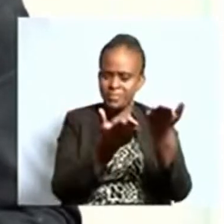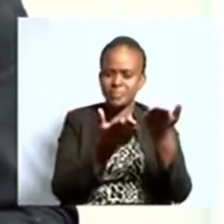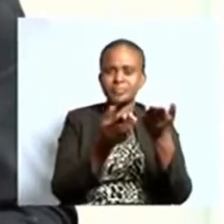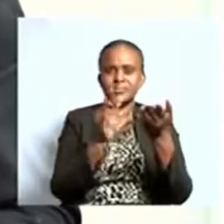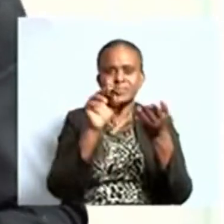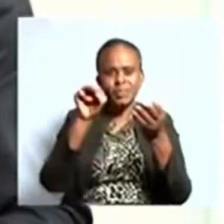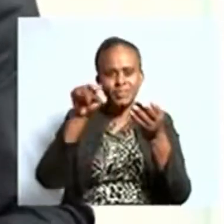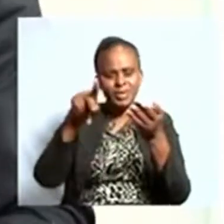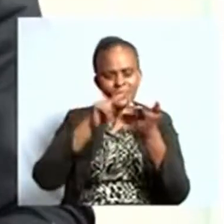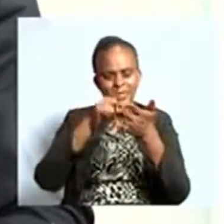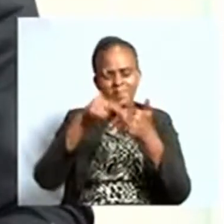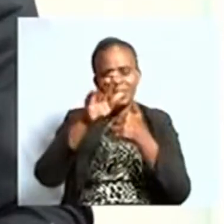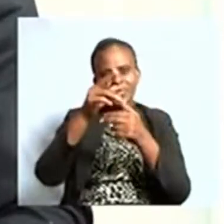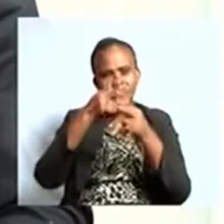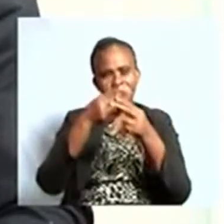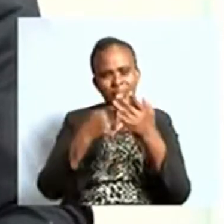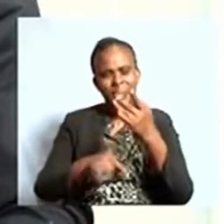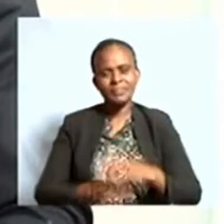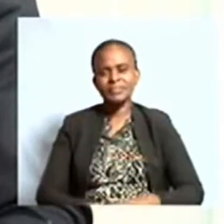Your name and where you're calling us from?